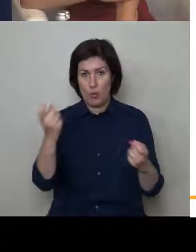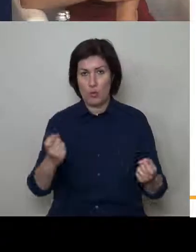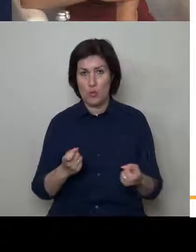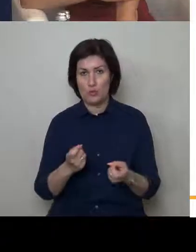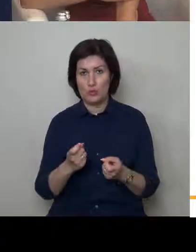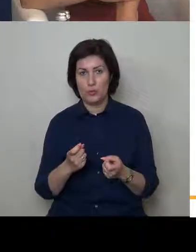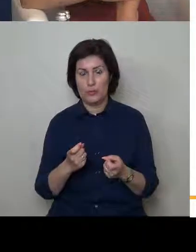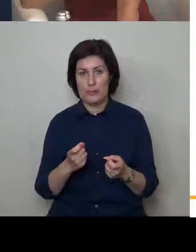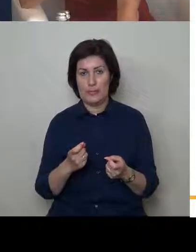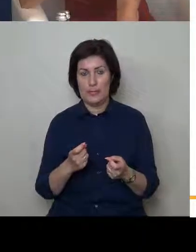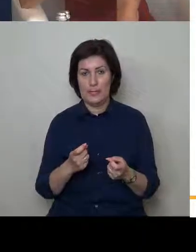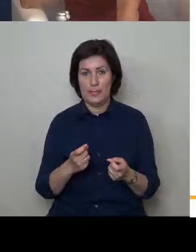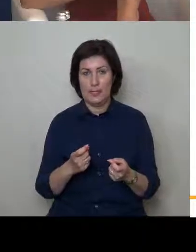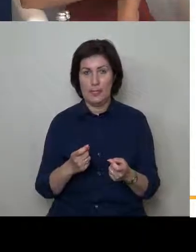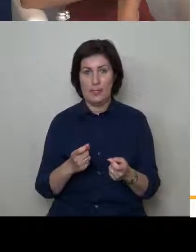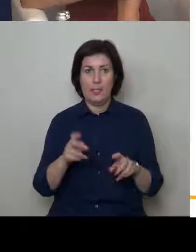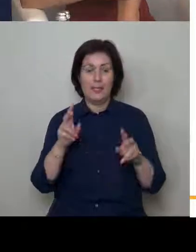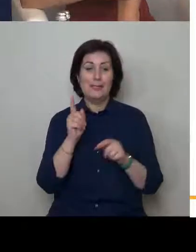publicly